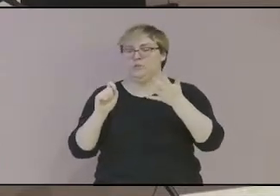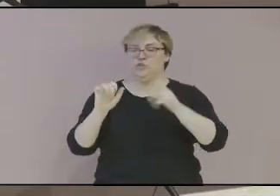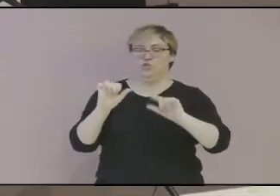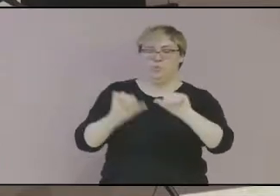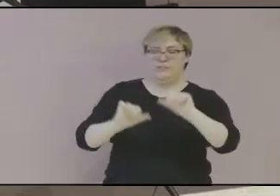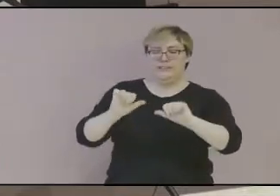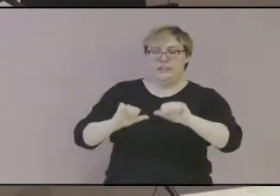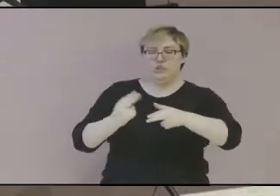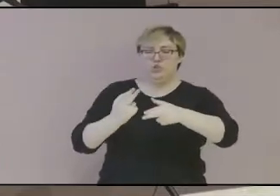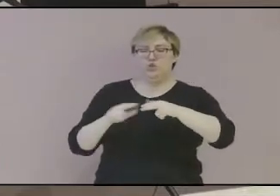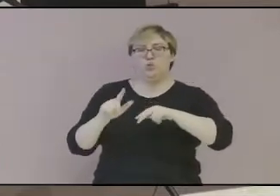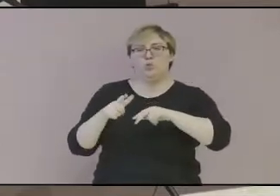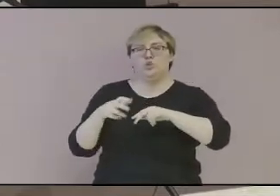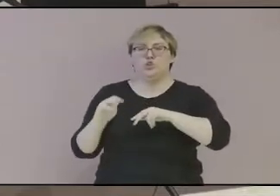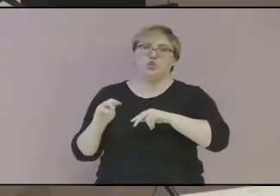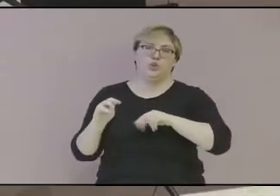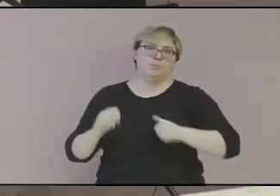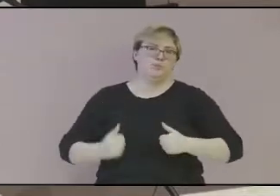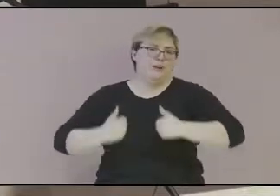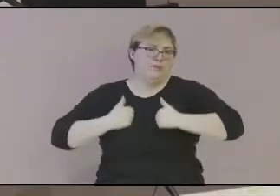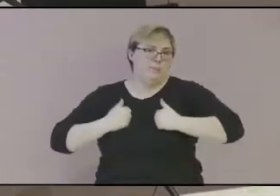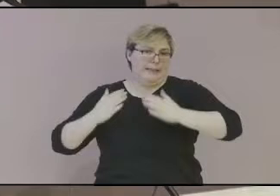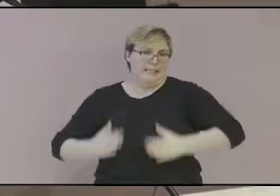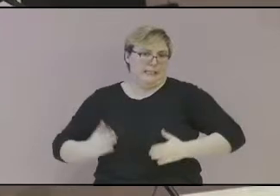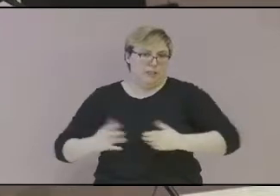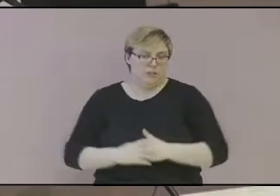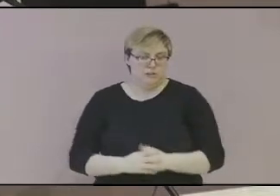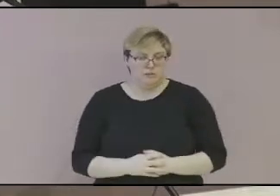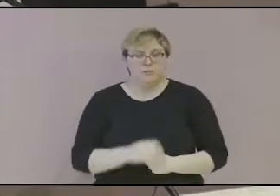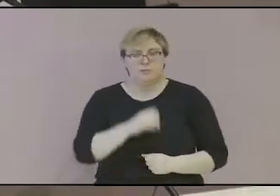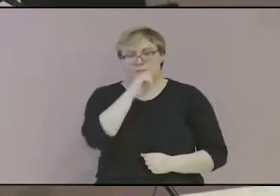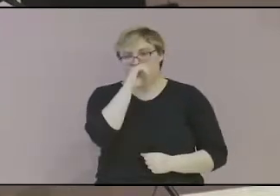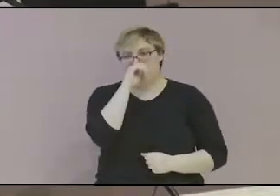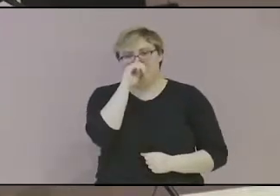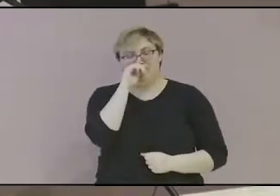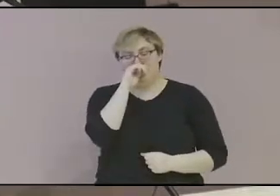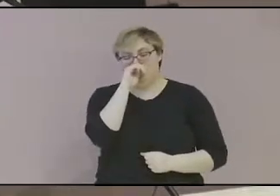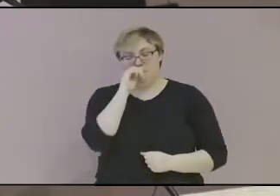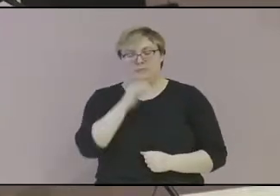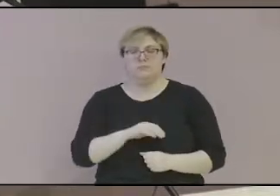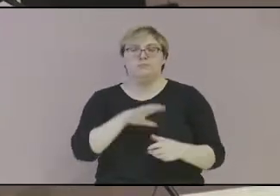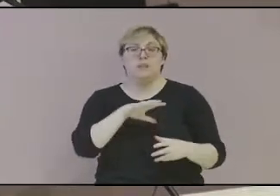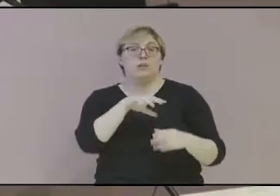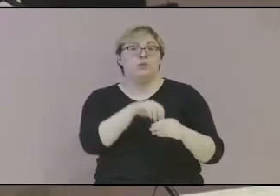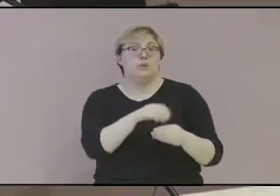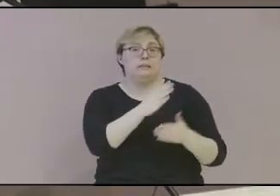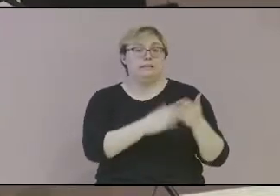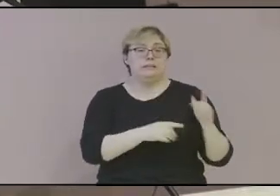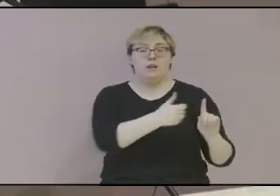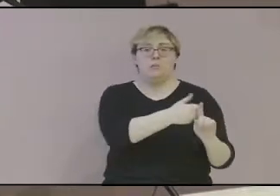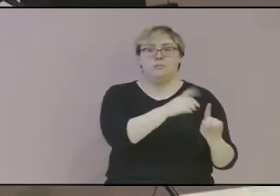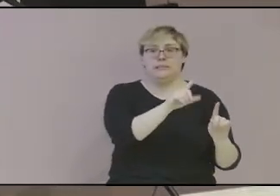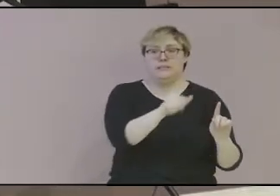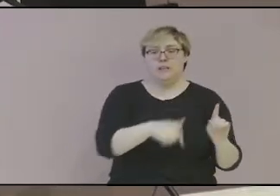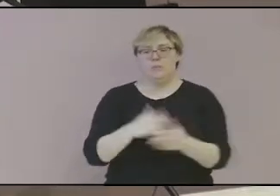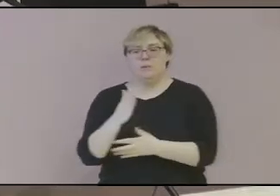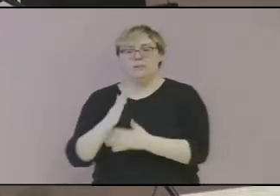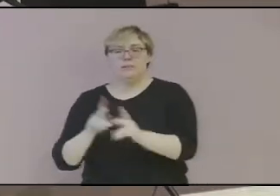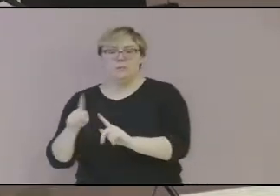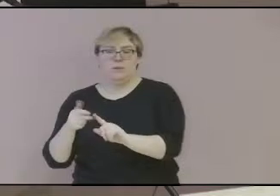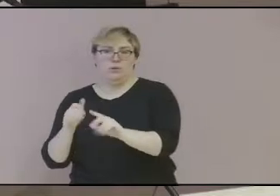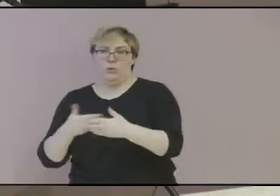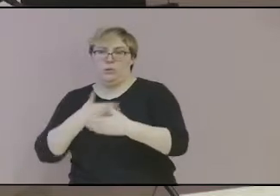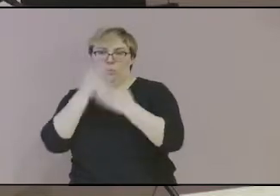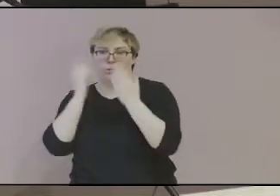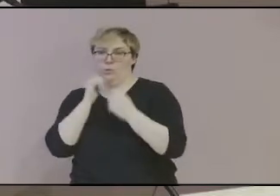mortality of other patients in emergency settings, including some disabled, some seemingly non-disabled,